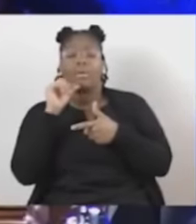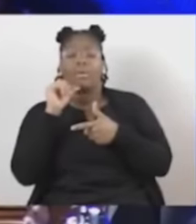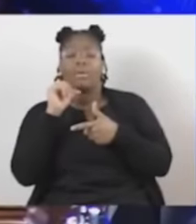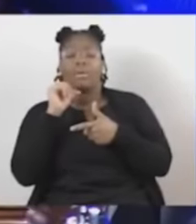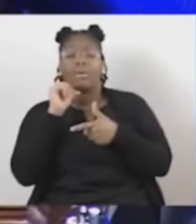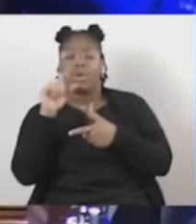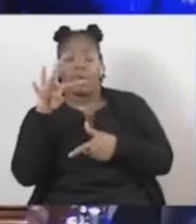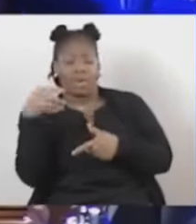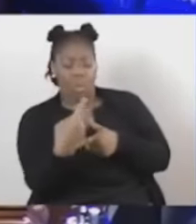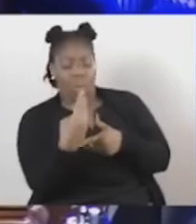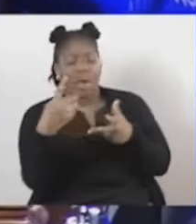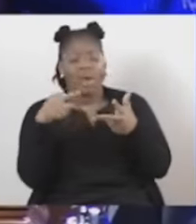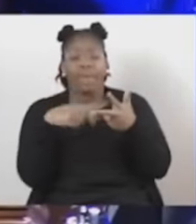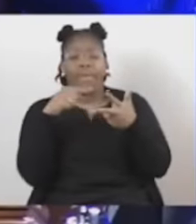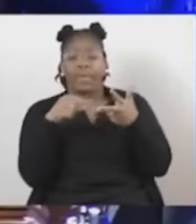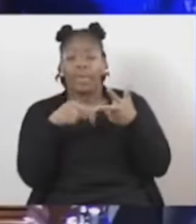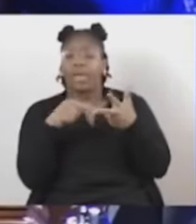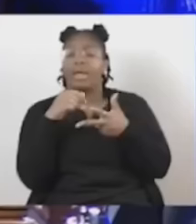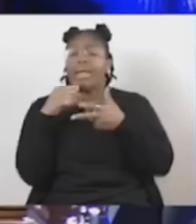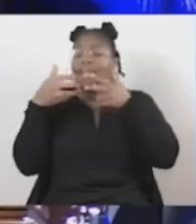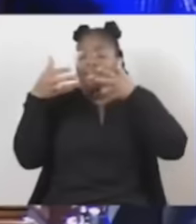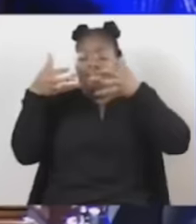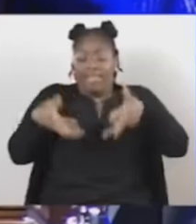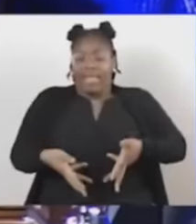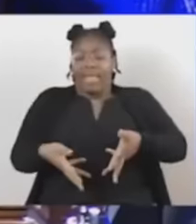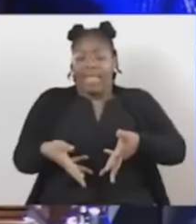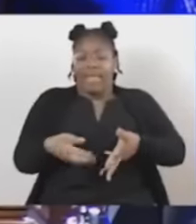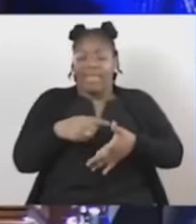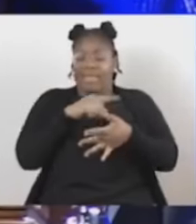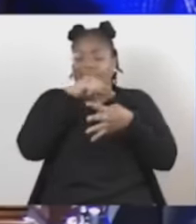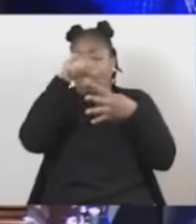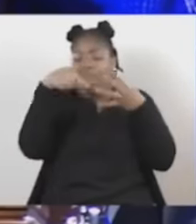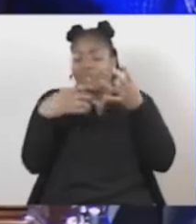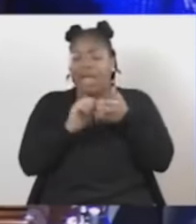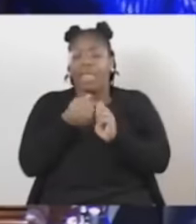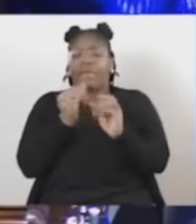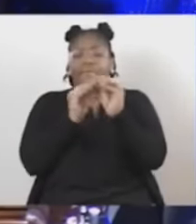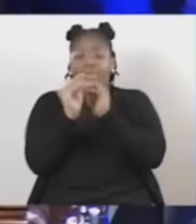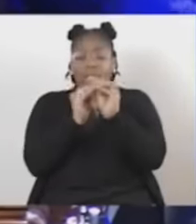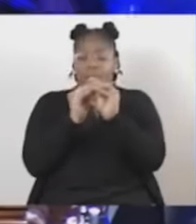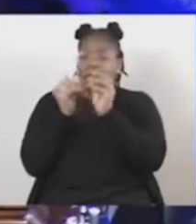correction, which is awareness. And then finally, leave the options for how to fix it to Jesus.